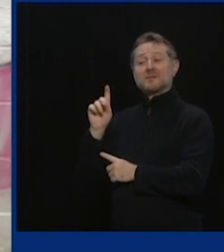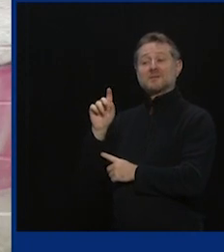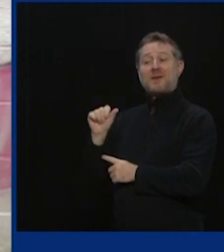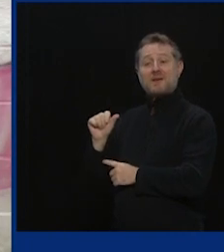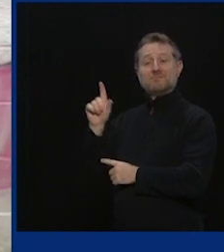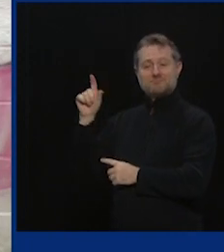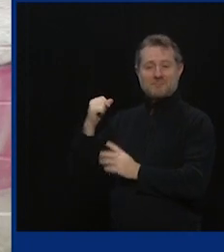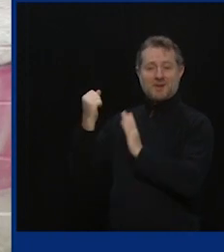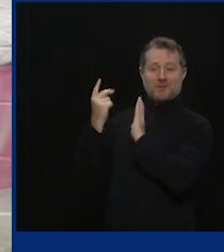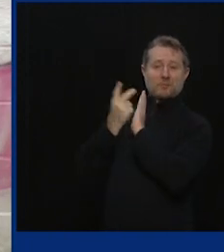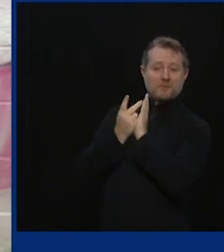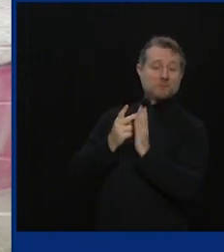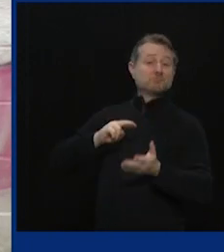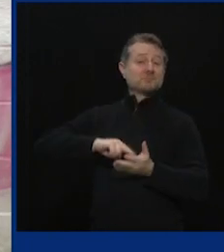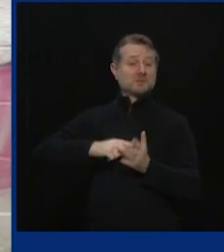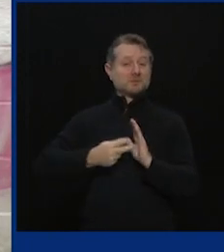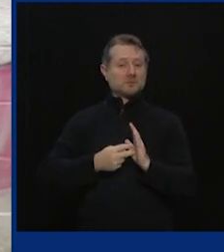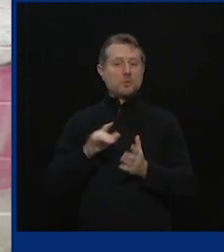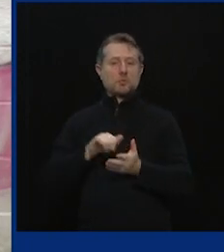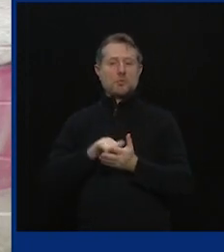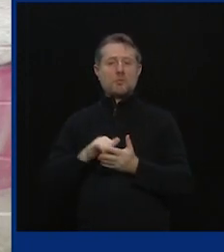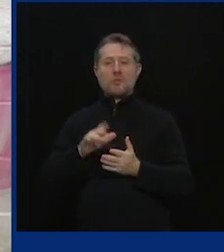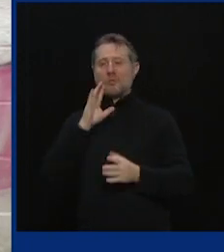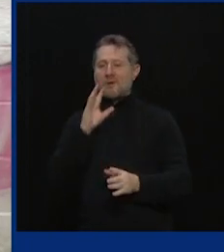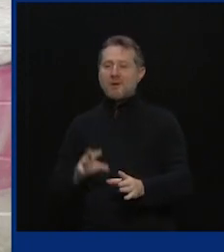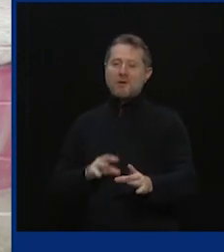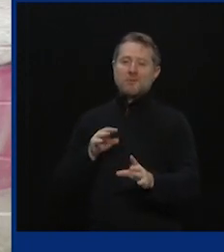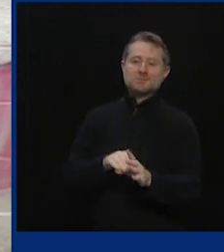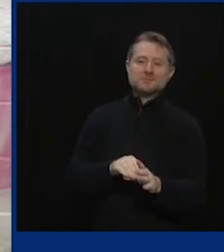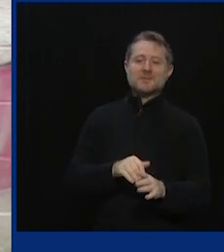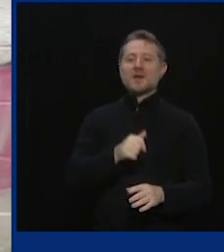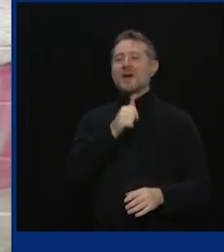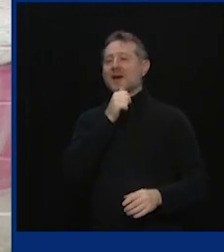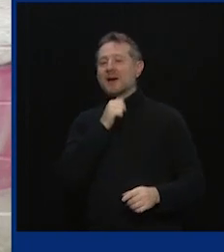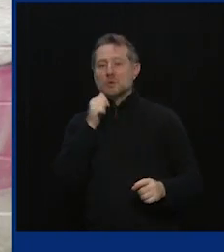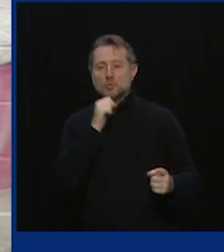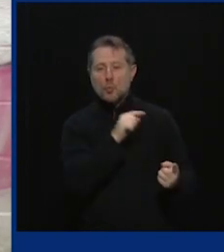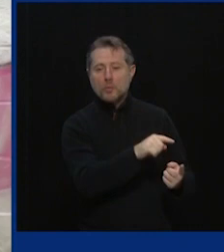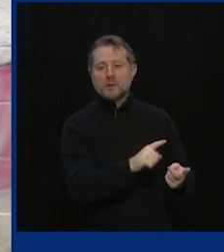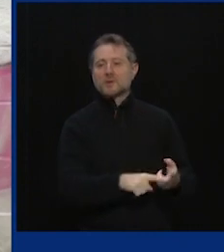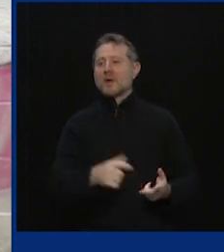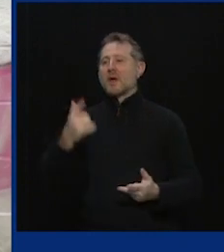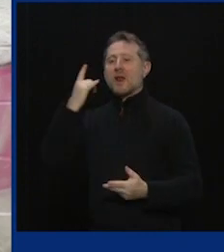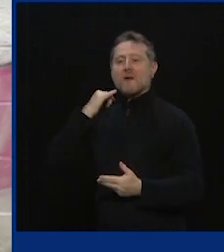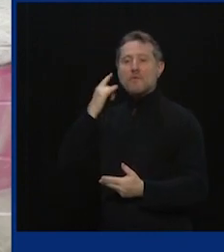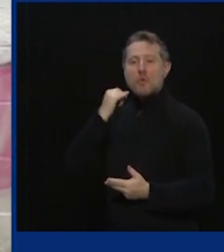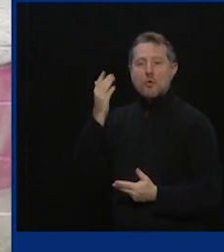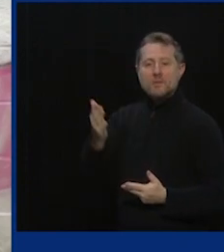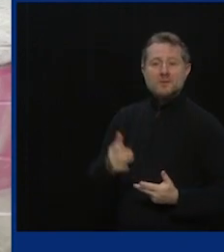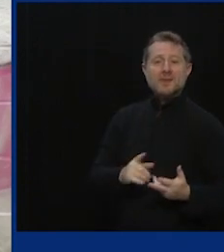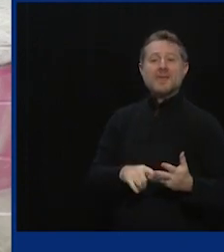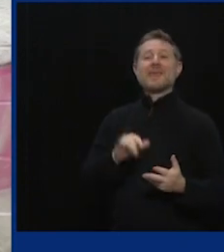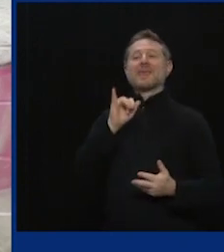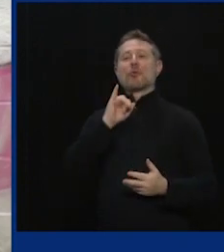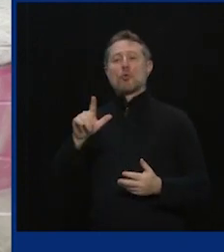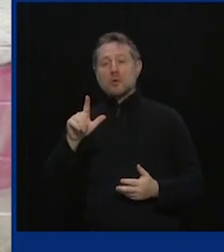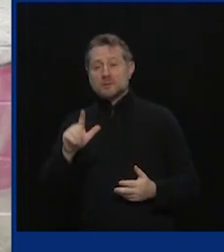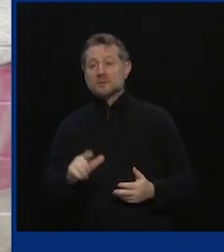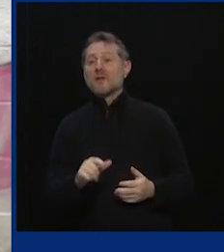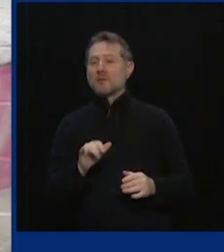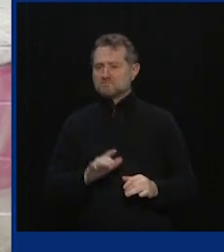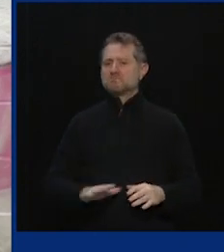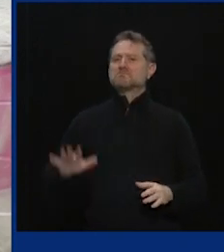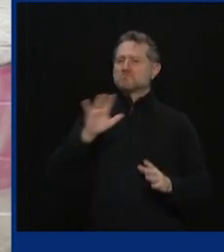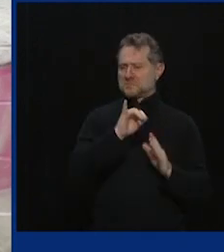states, including Arizona, California, and very soon, Illinois, in providing the option eligible to